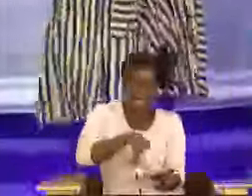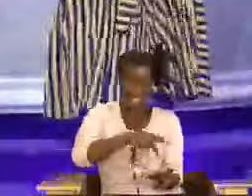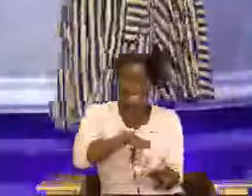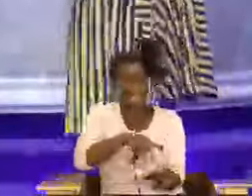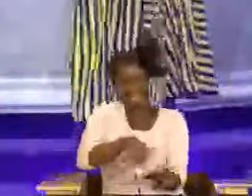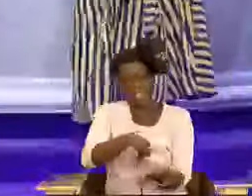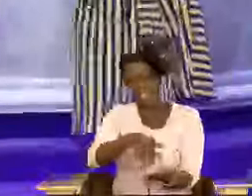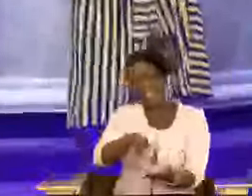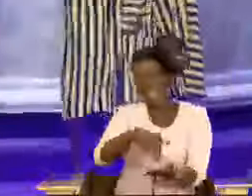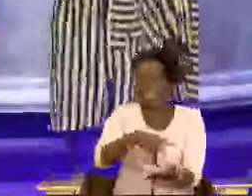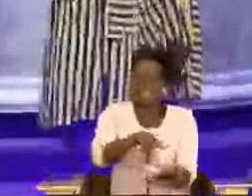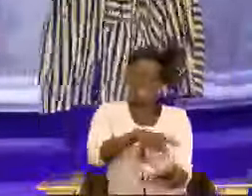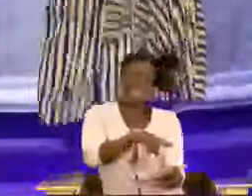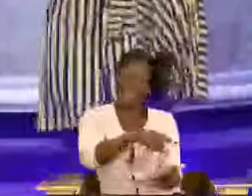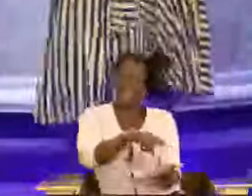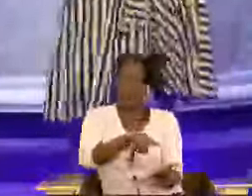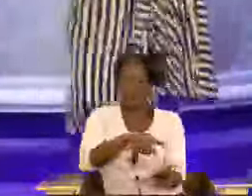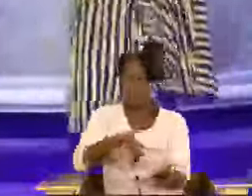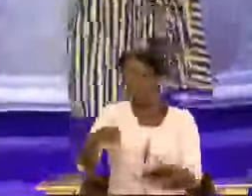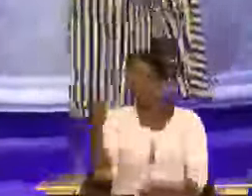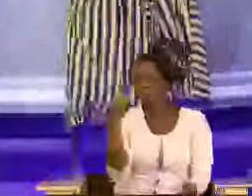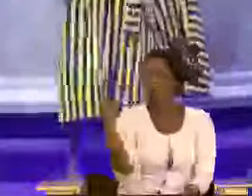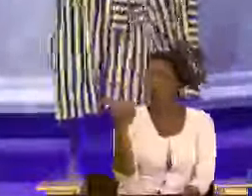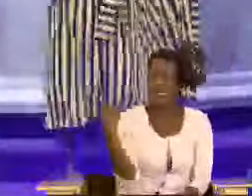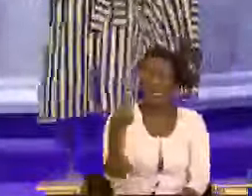this only a living can